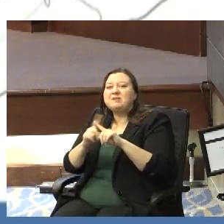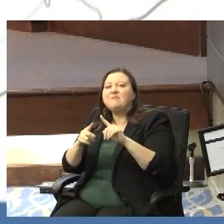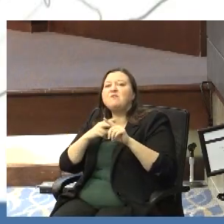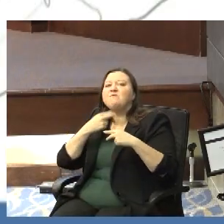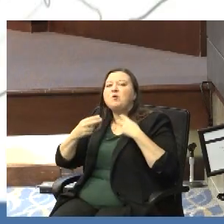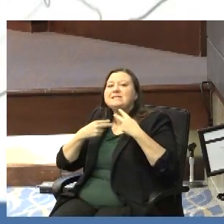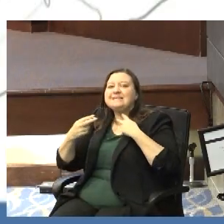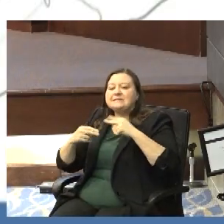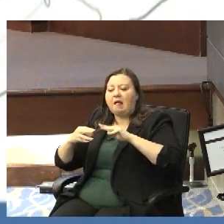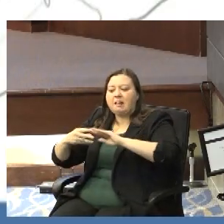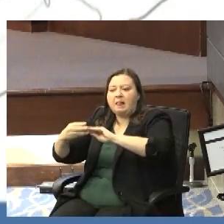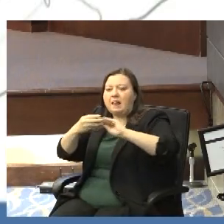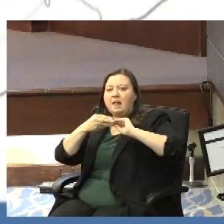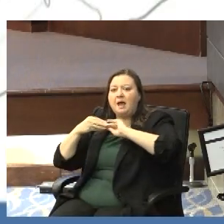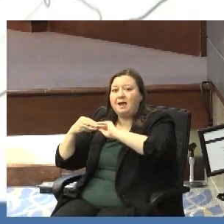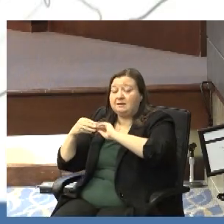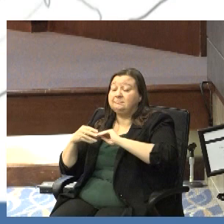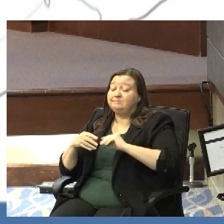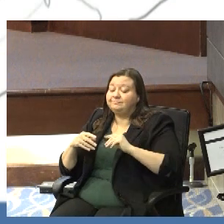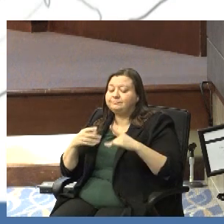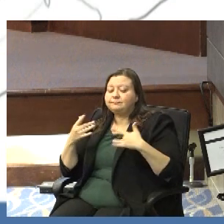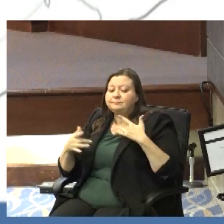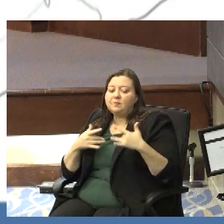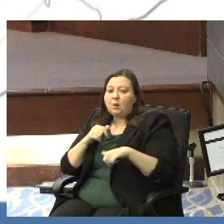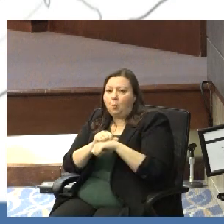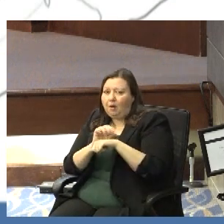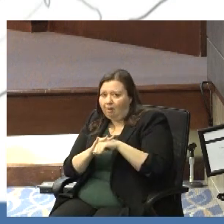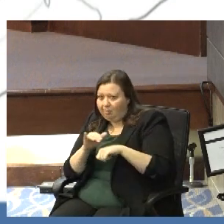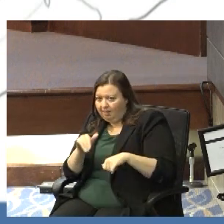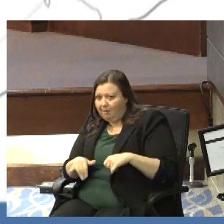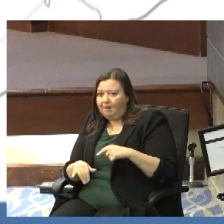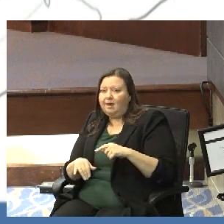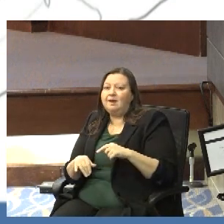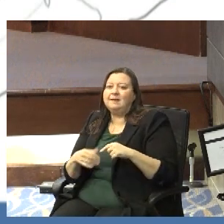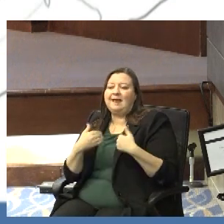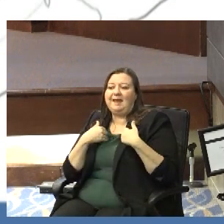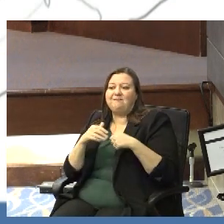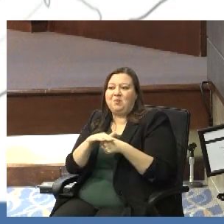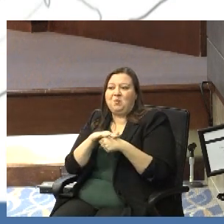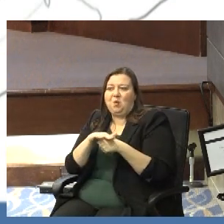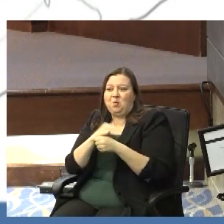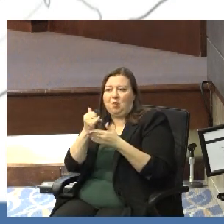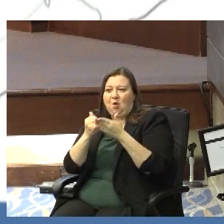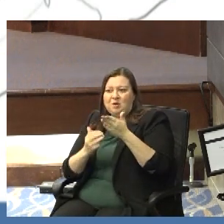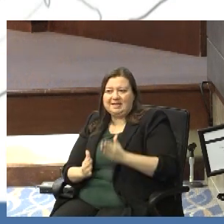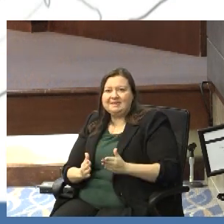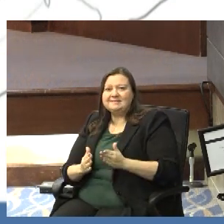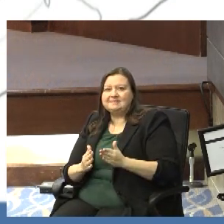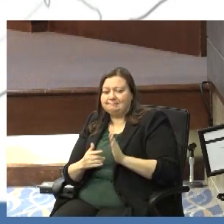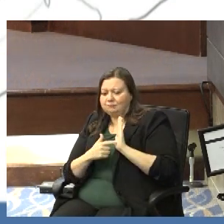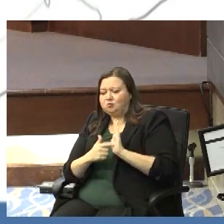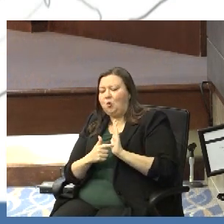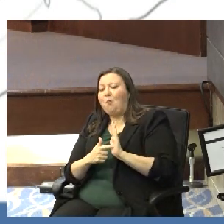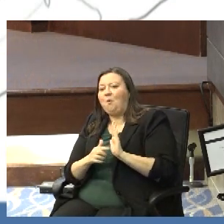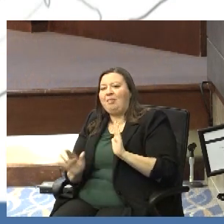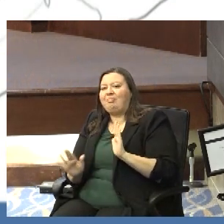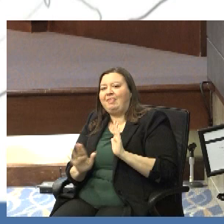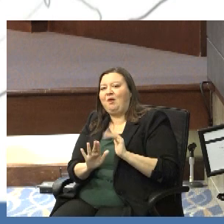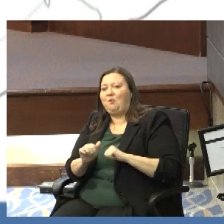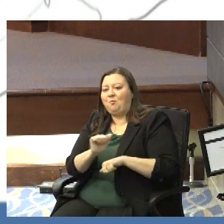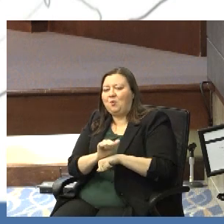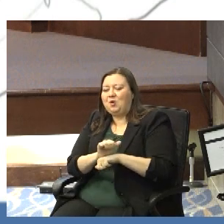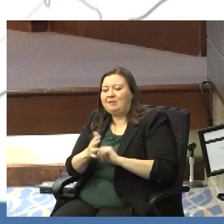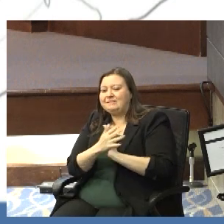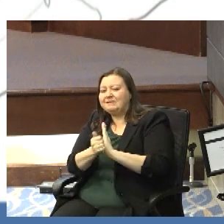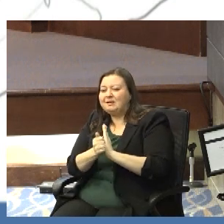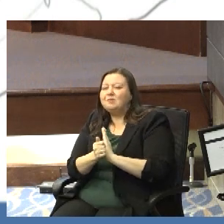So we're excited to work on that and have these local artists committed to showing their work